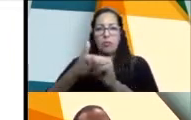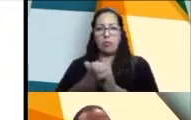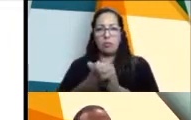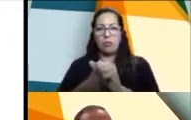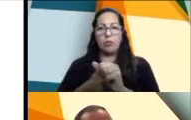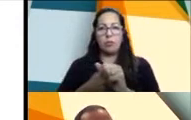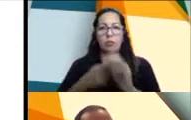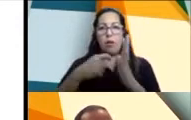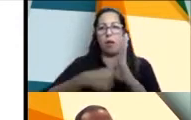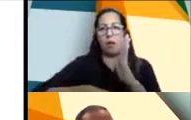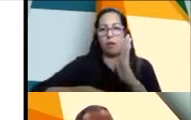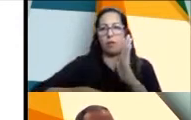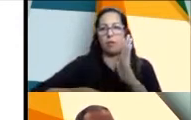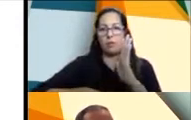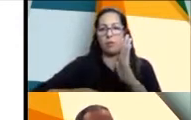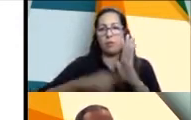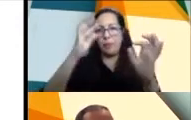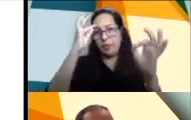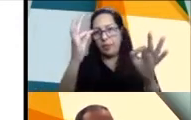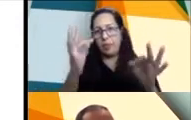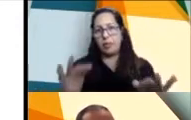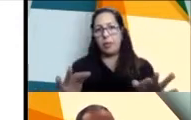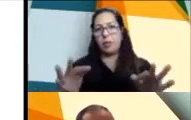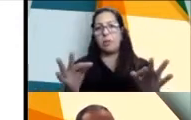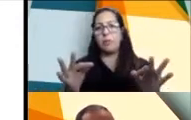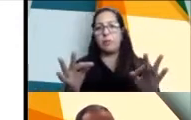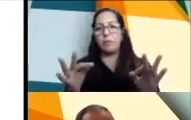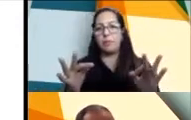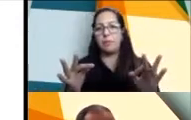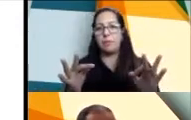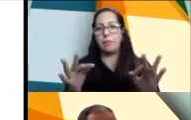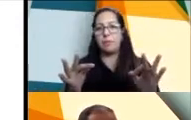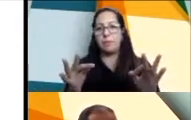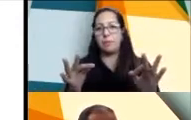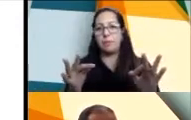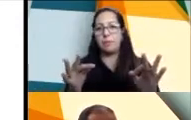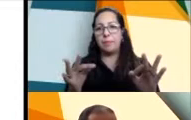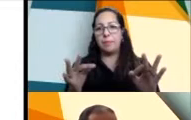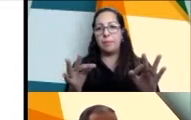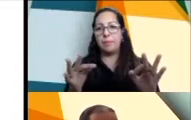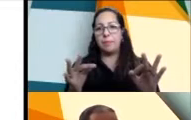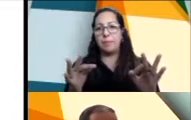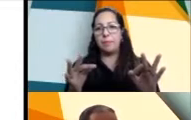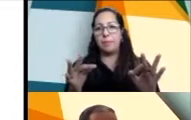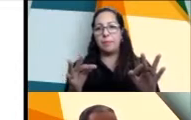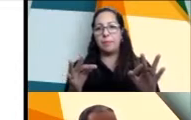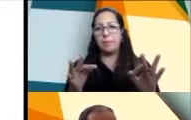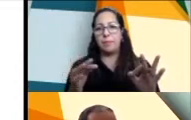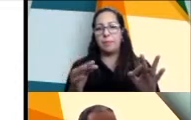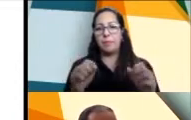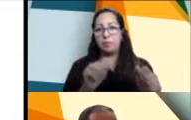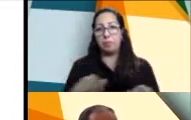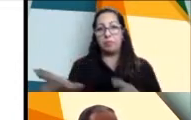costs have been determined. And if you can go to the